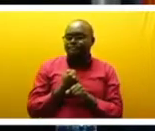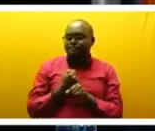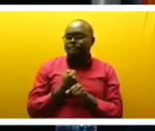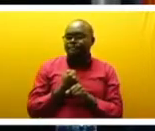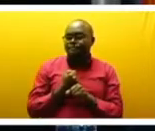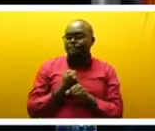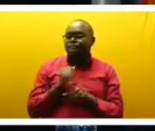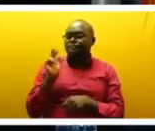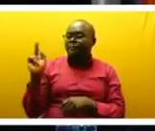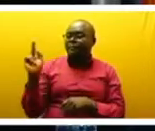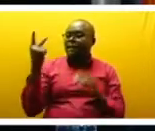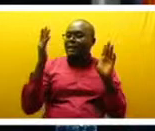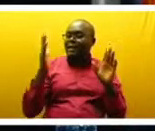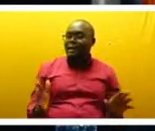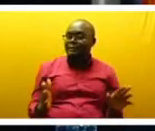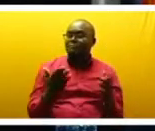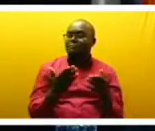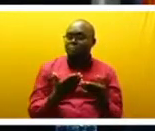Kenyans